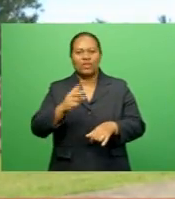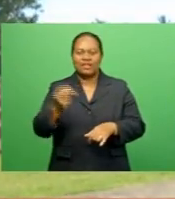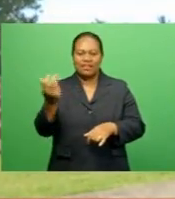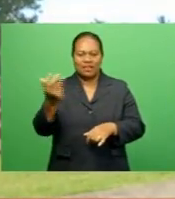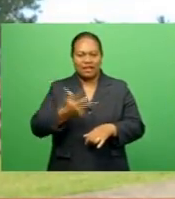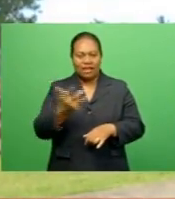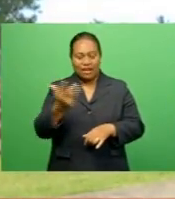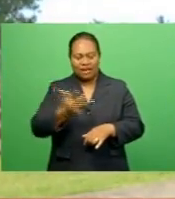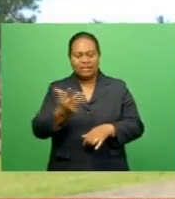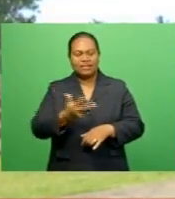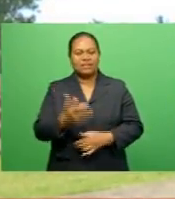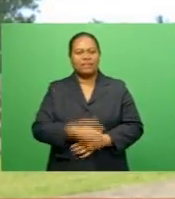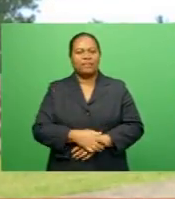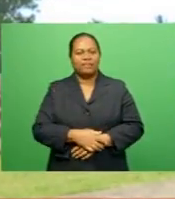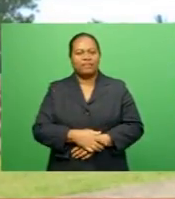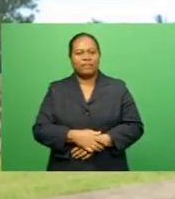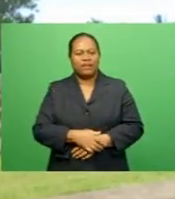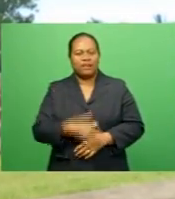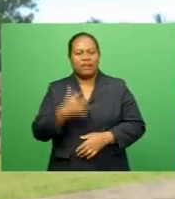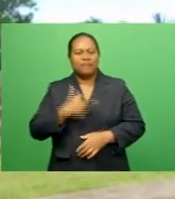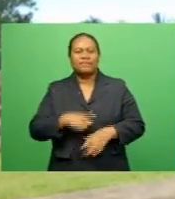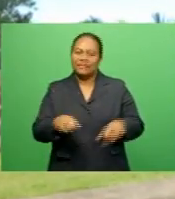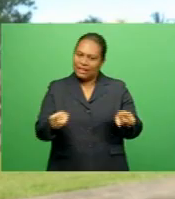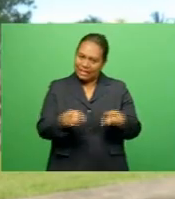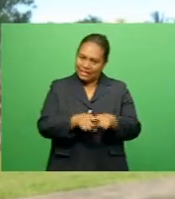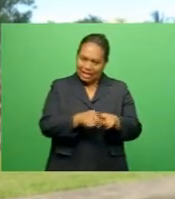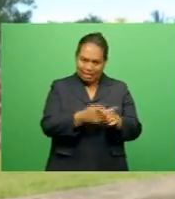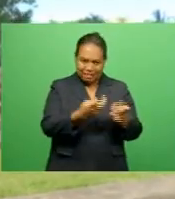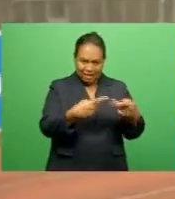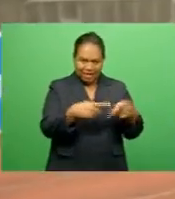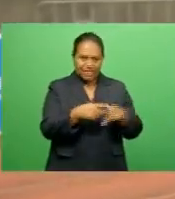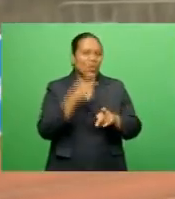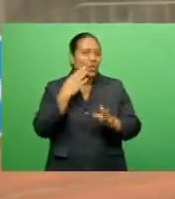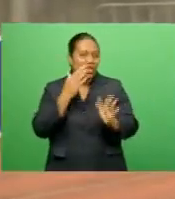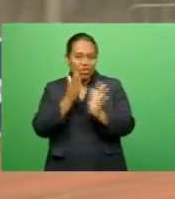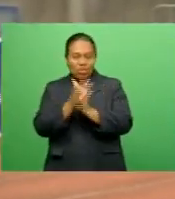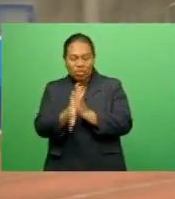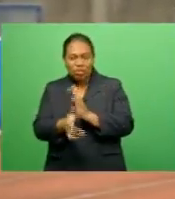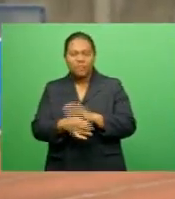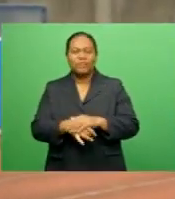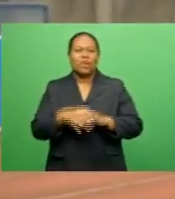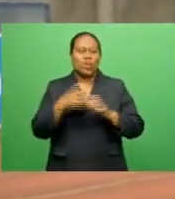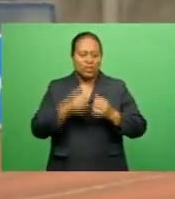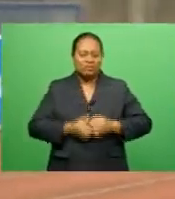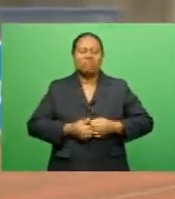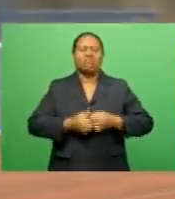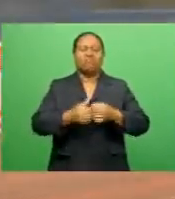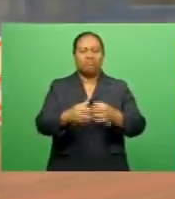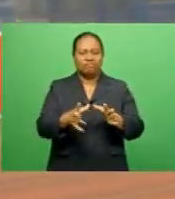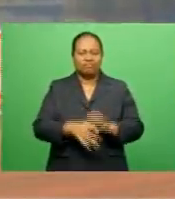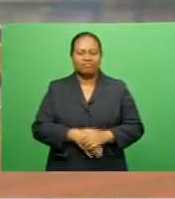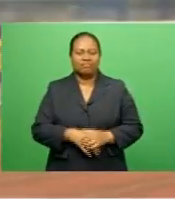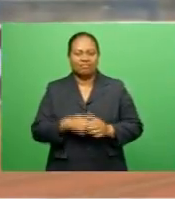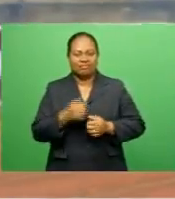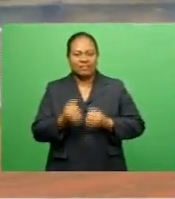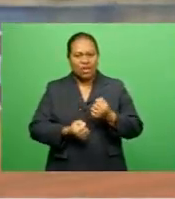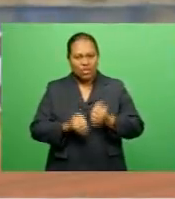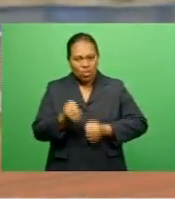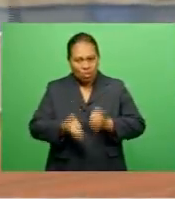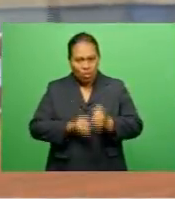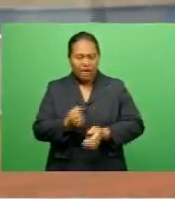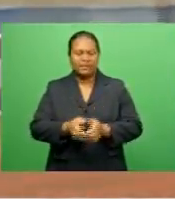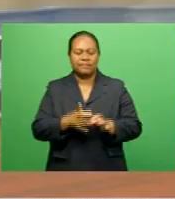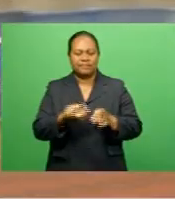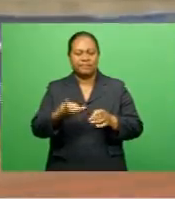Coca-Cola Games. I was at this spot on my way to the track when the race started. Kalomera posted a time of 12